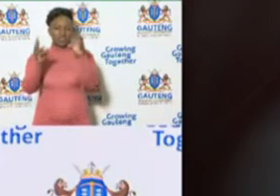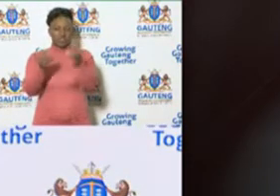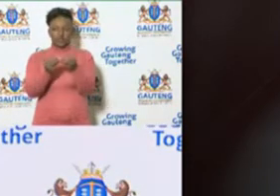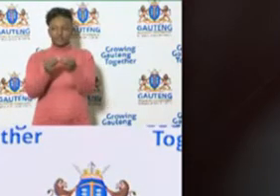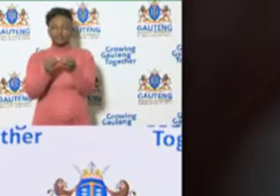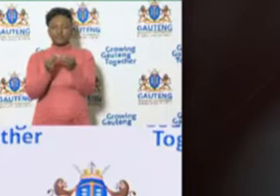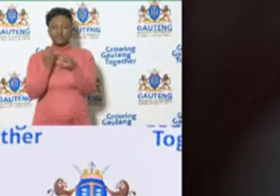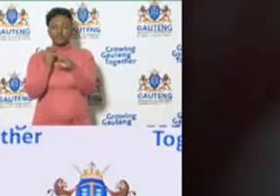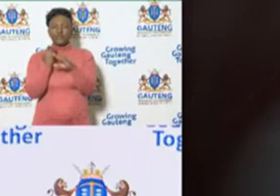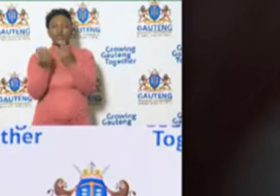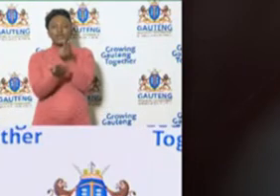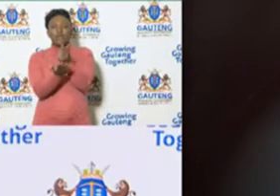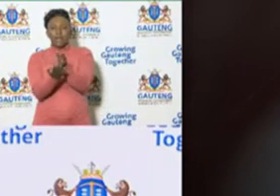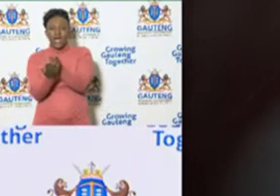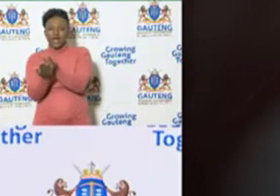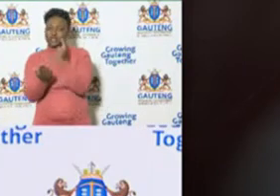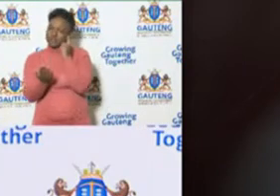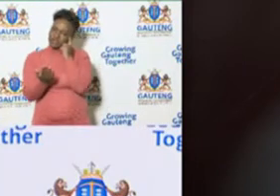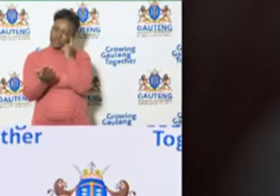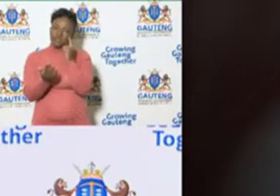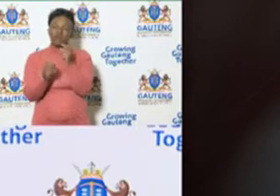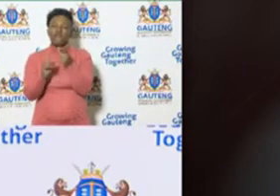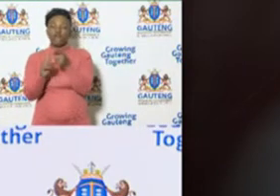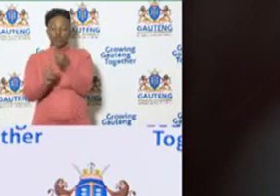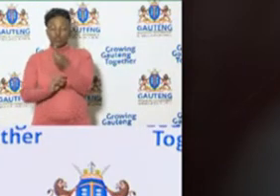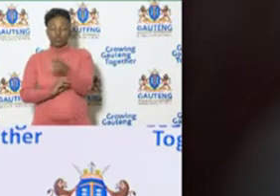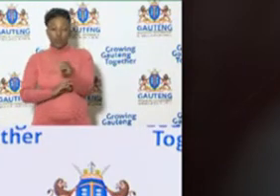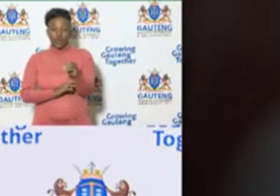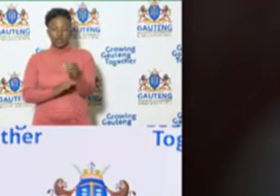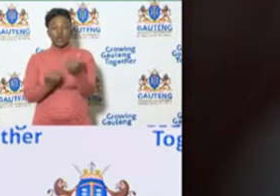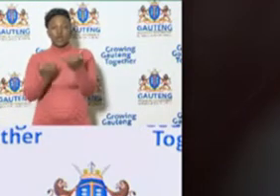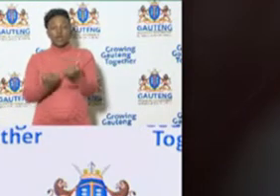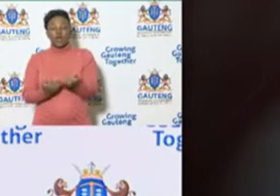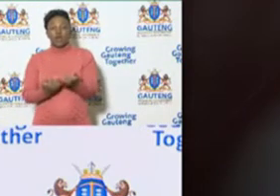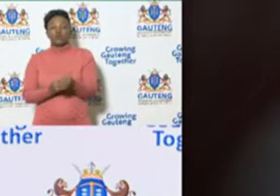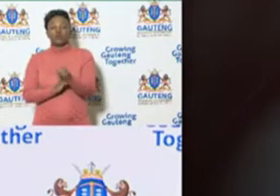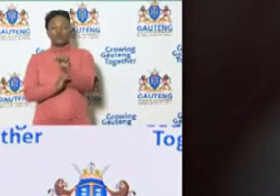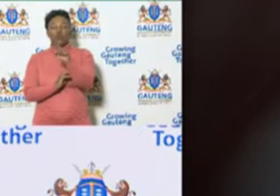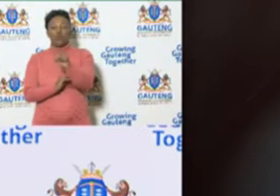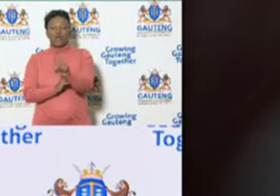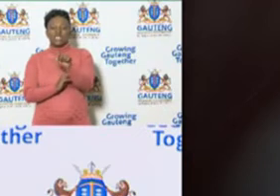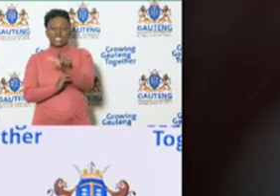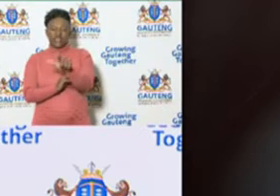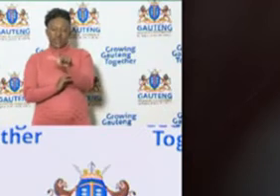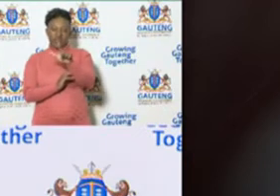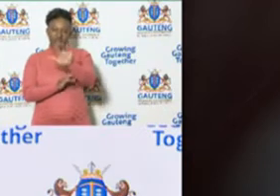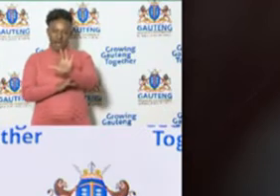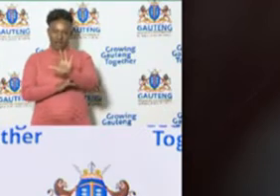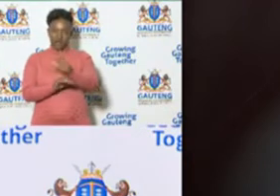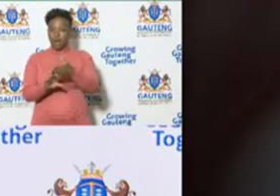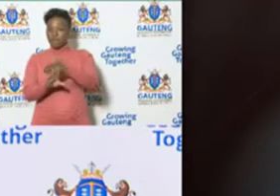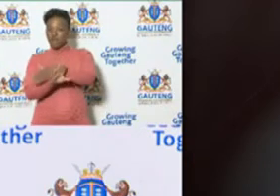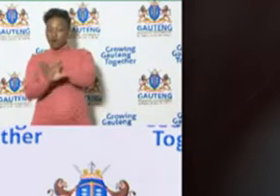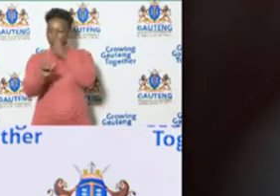of beds have been revised from 200 to 175 beds. So initially